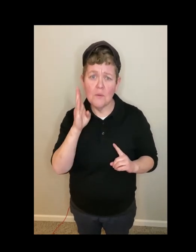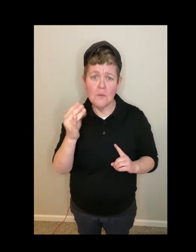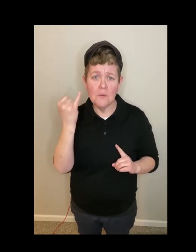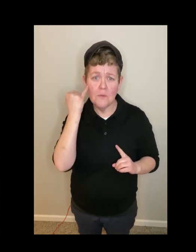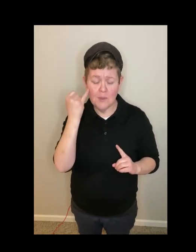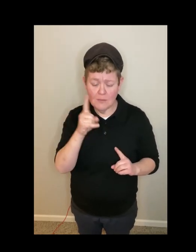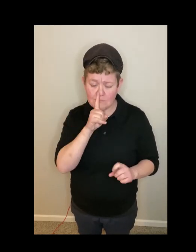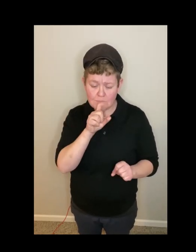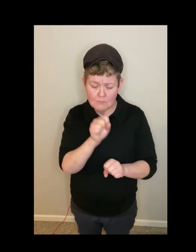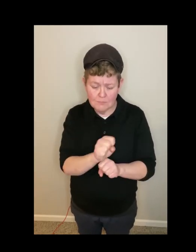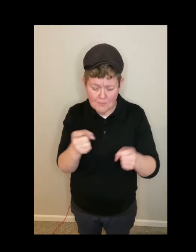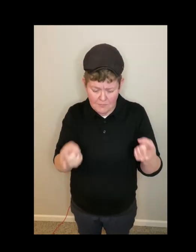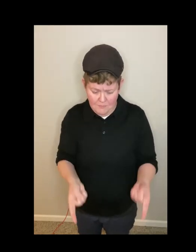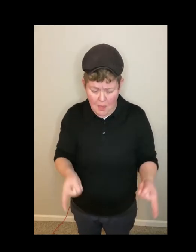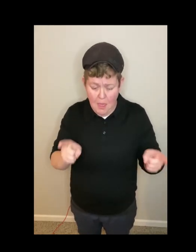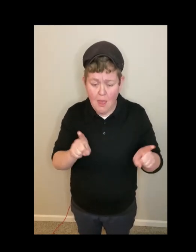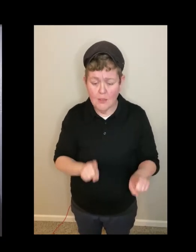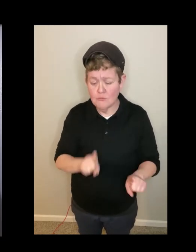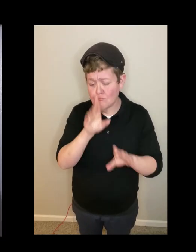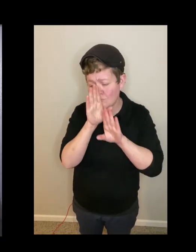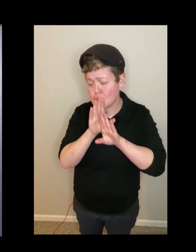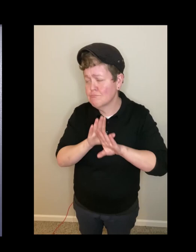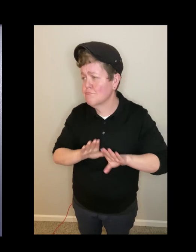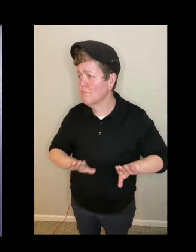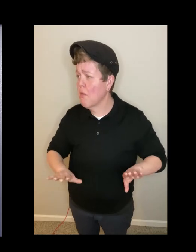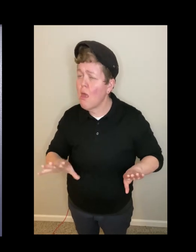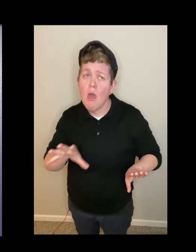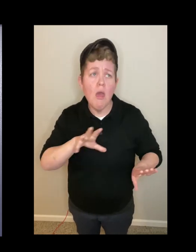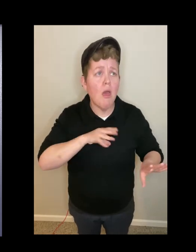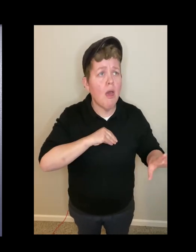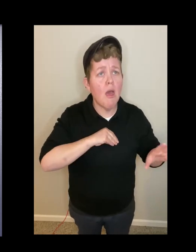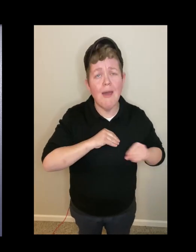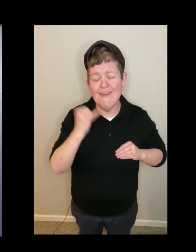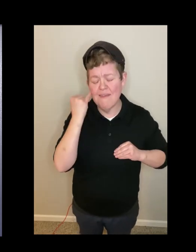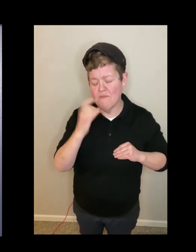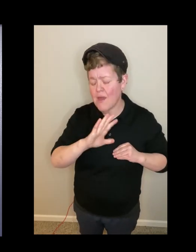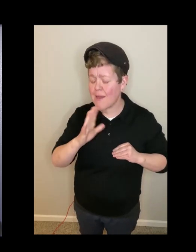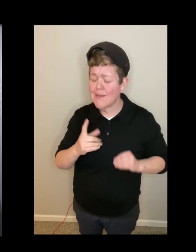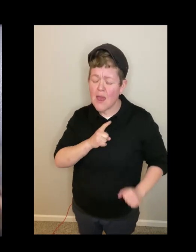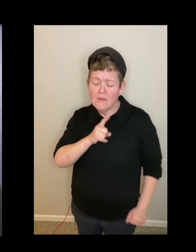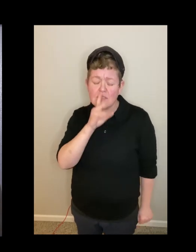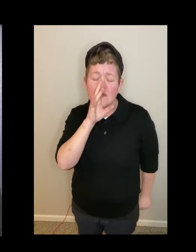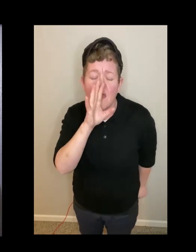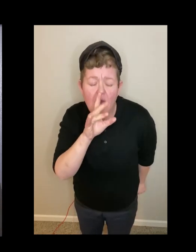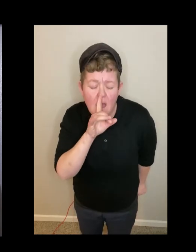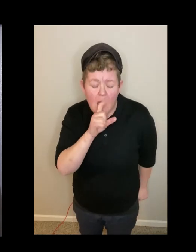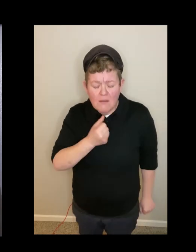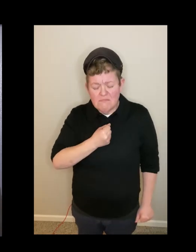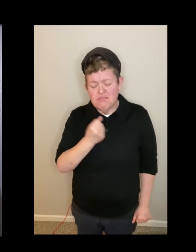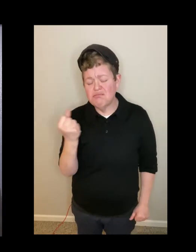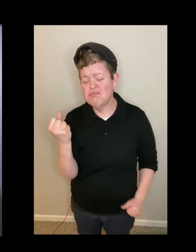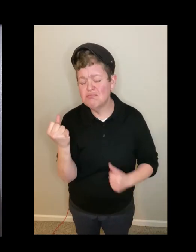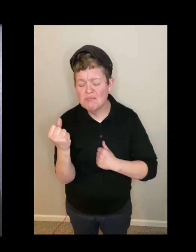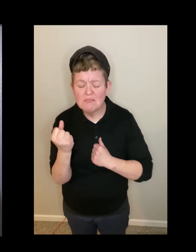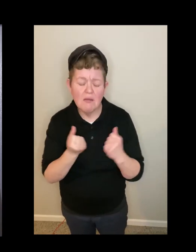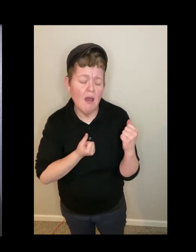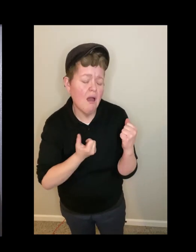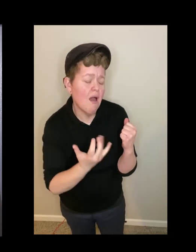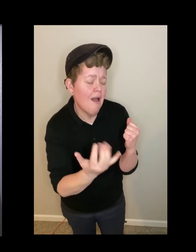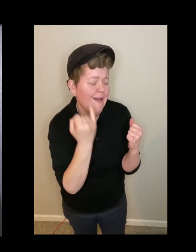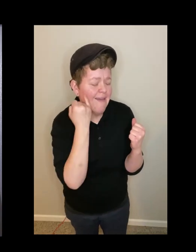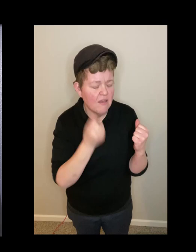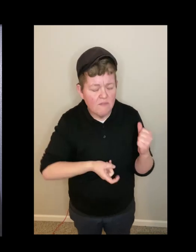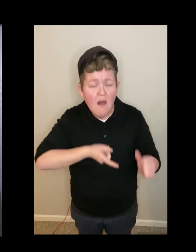ever will. If I don't say something, take that drive, blue